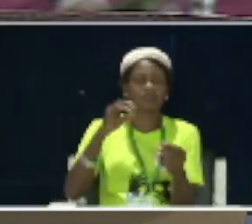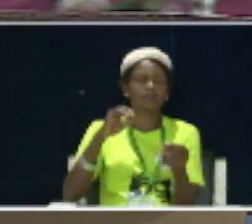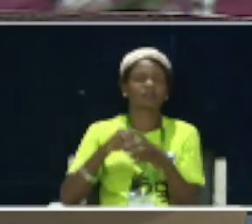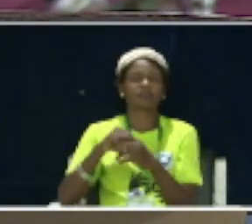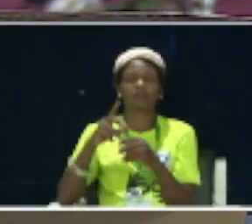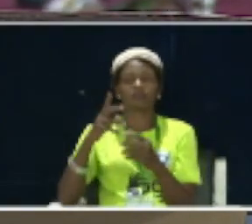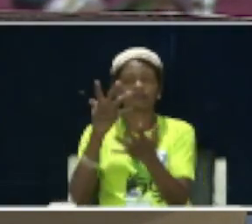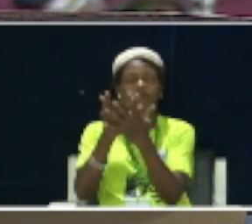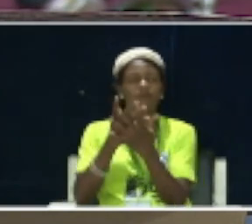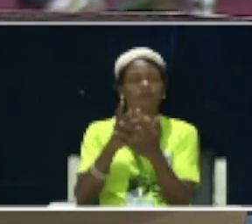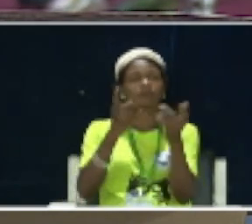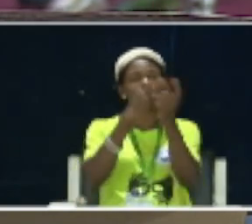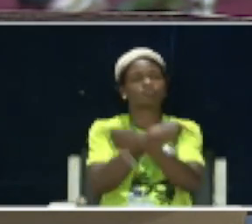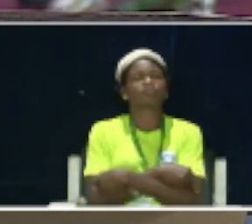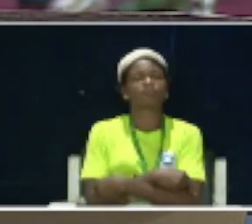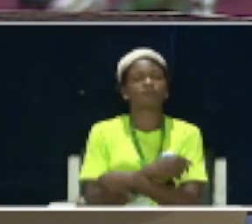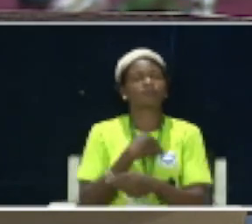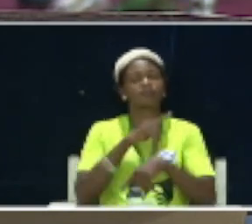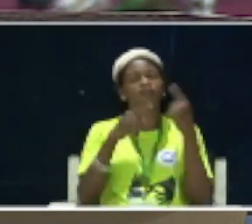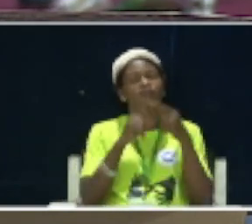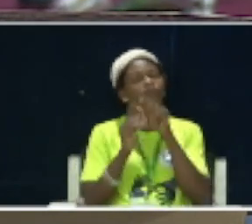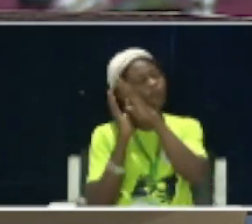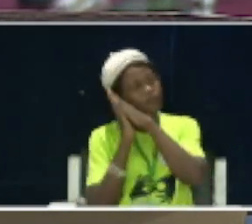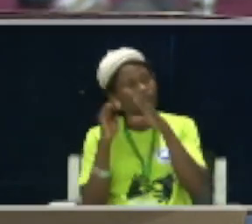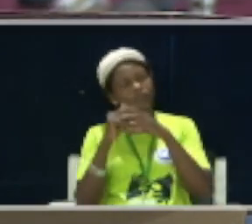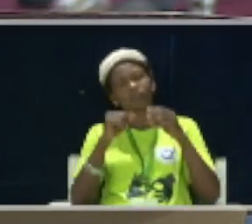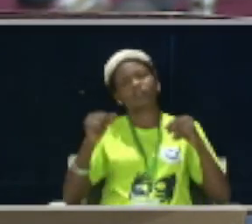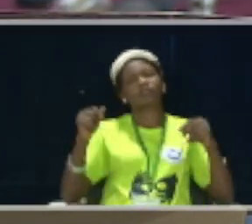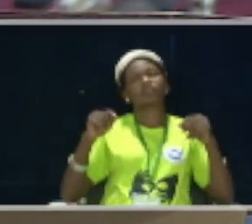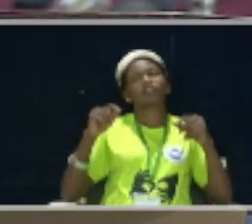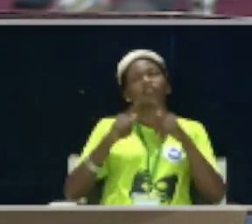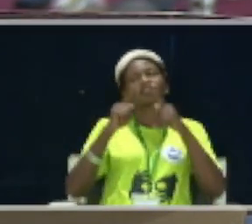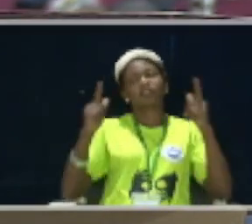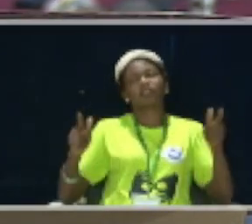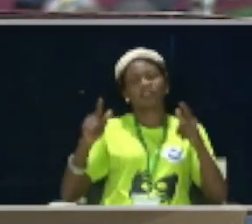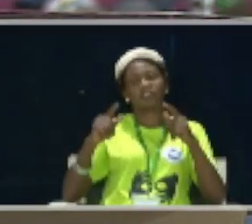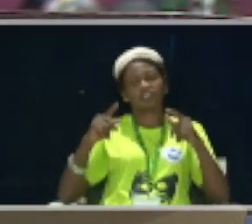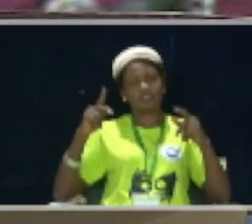today has gone to bed in a prime minister's mansion.